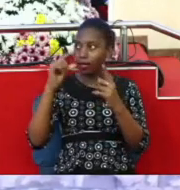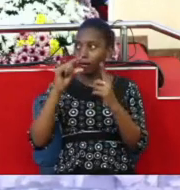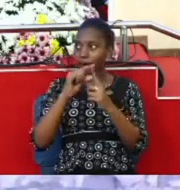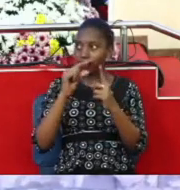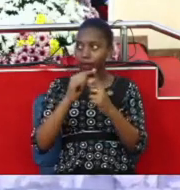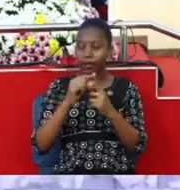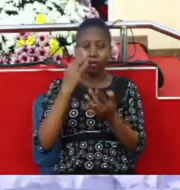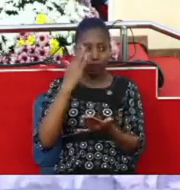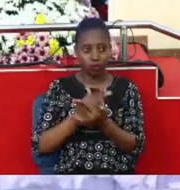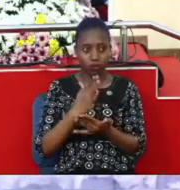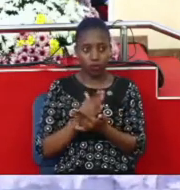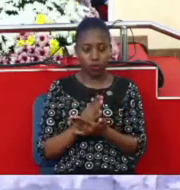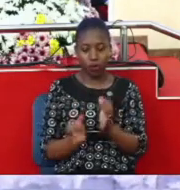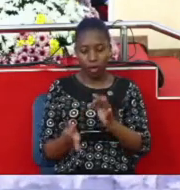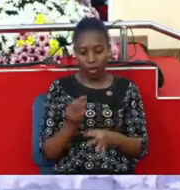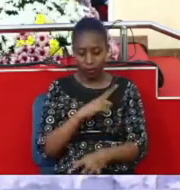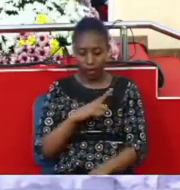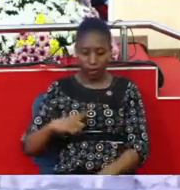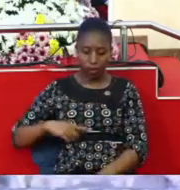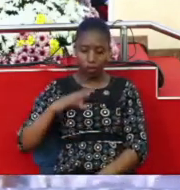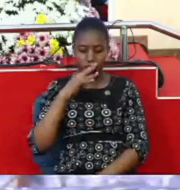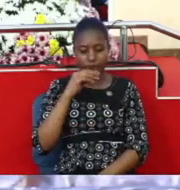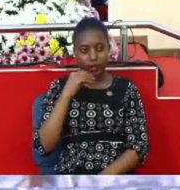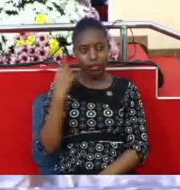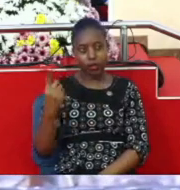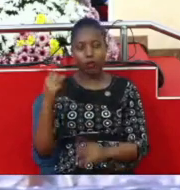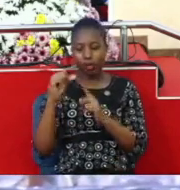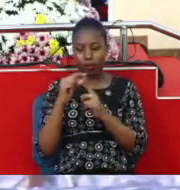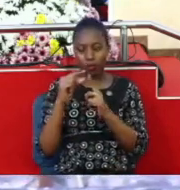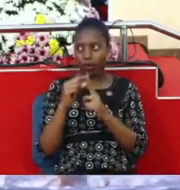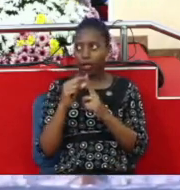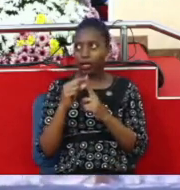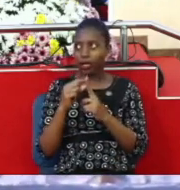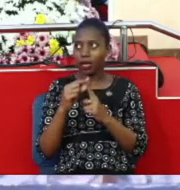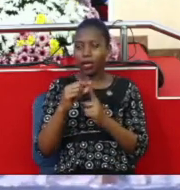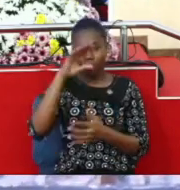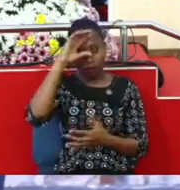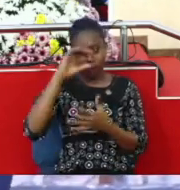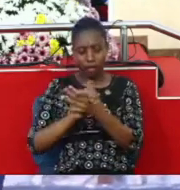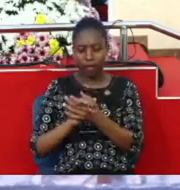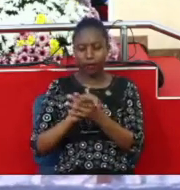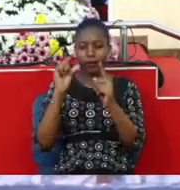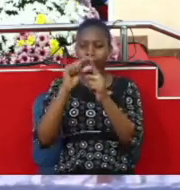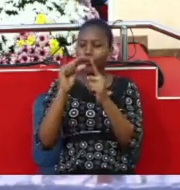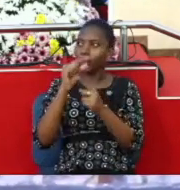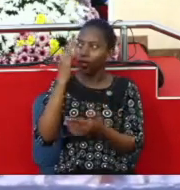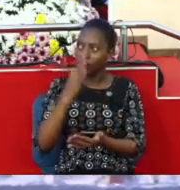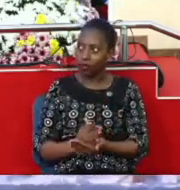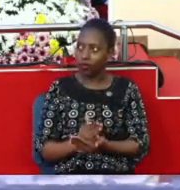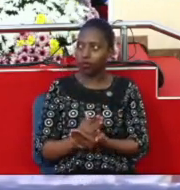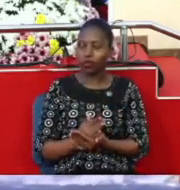word, kama Mungu atakunenea now neno faith moja, is believing that word imani, is true. Ni kuamini kwamba lile neno it is not ukweli.